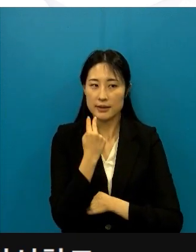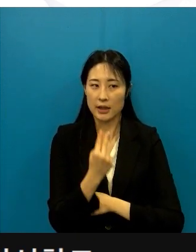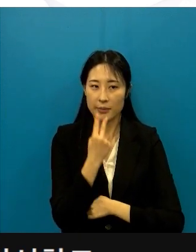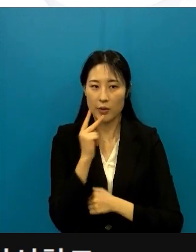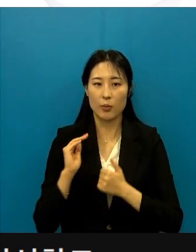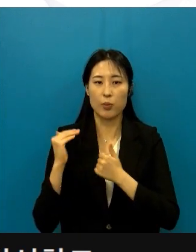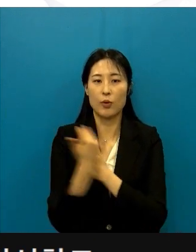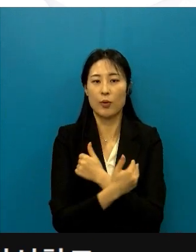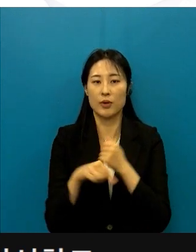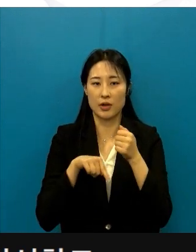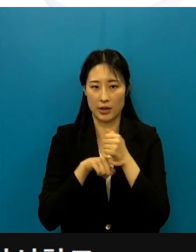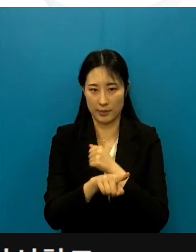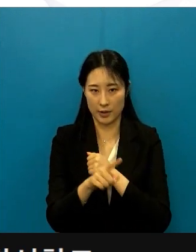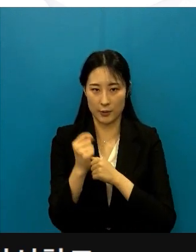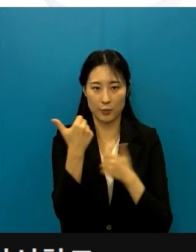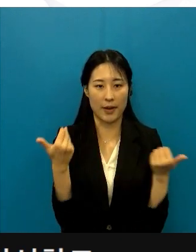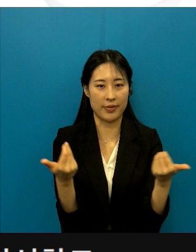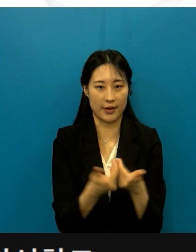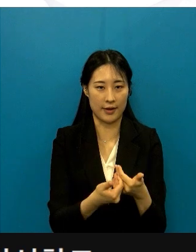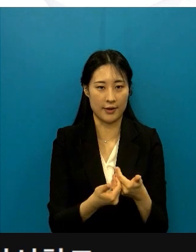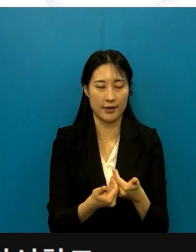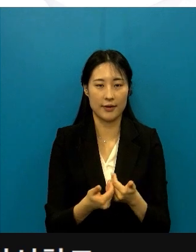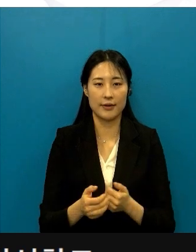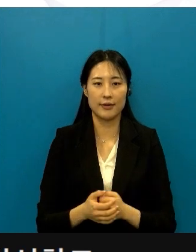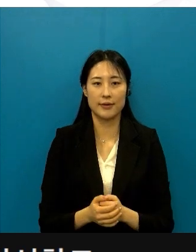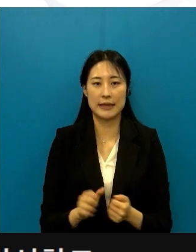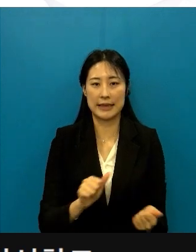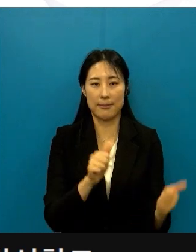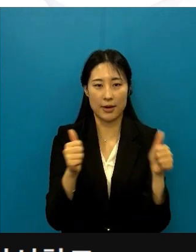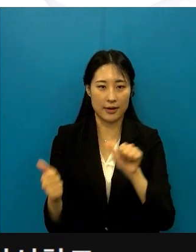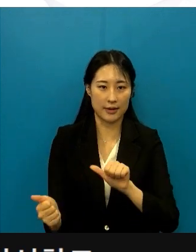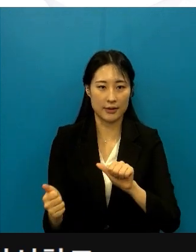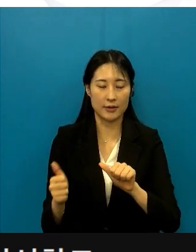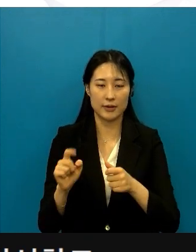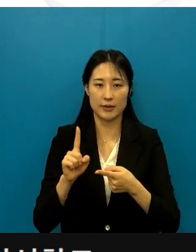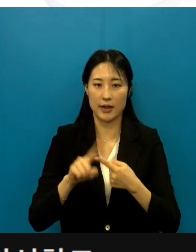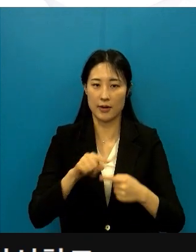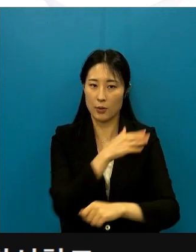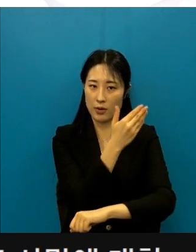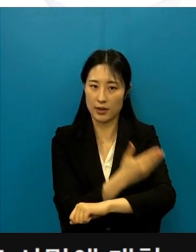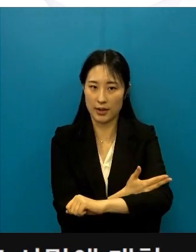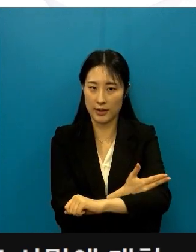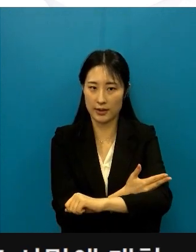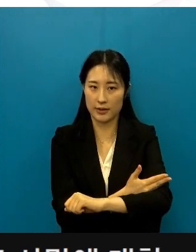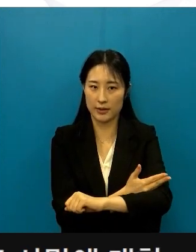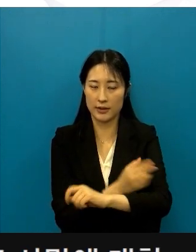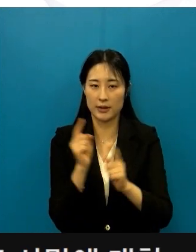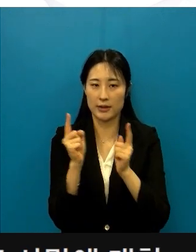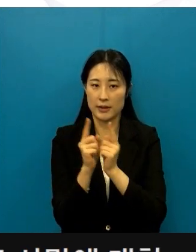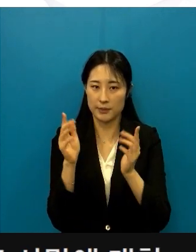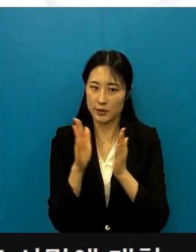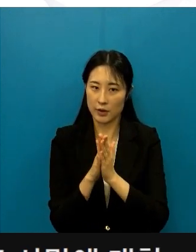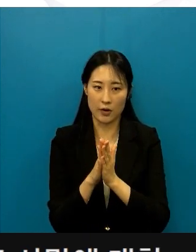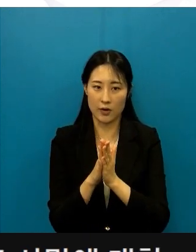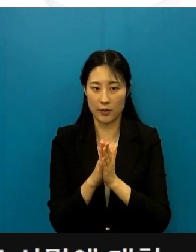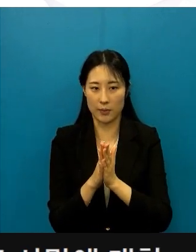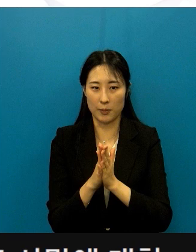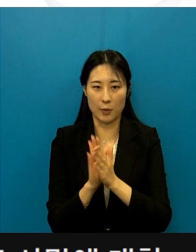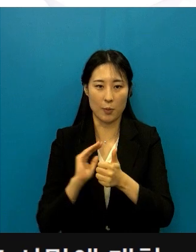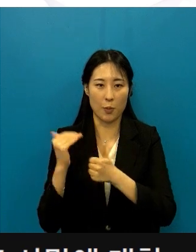where we also have a right to die. It only focuses on protecting life.